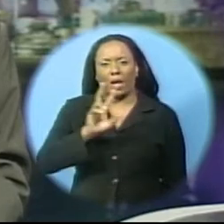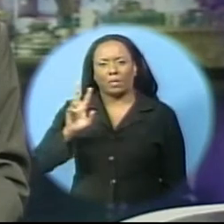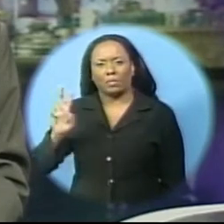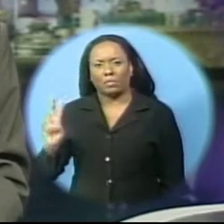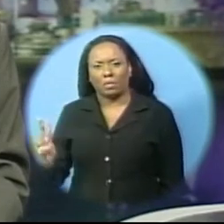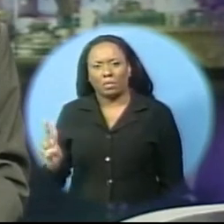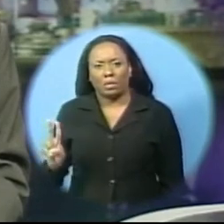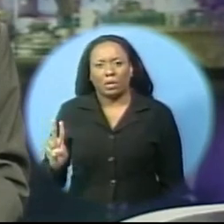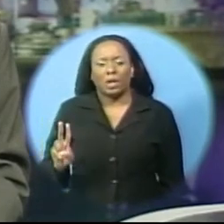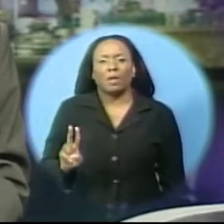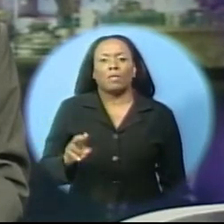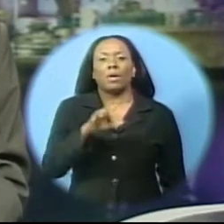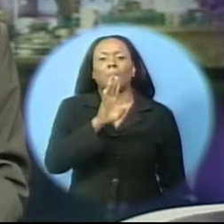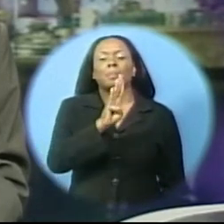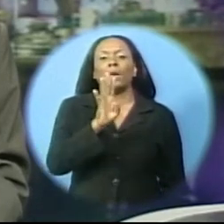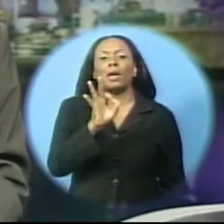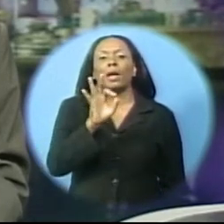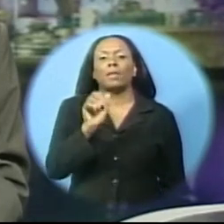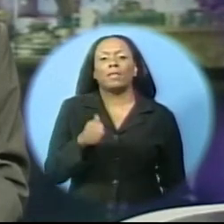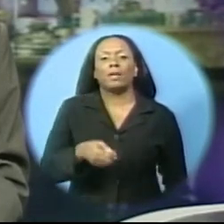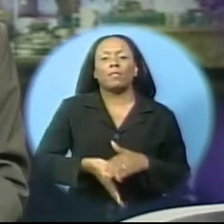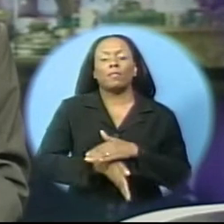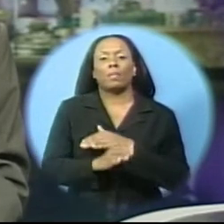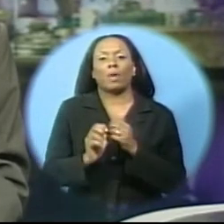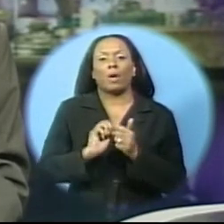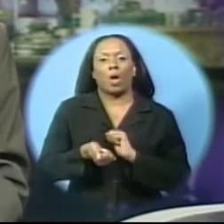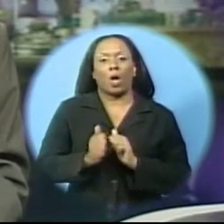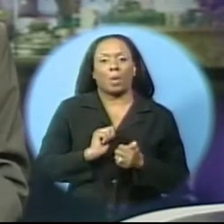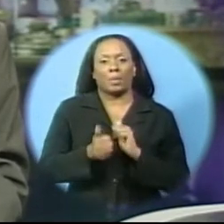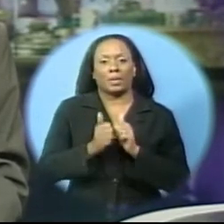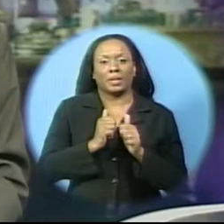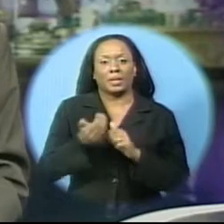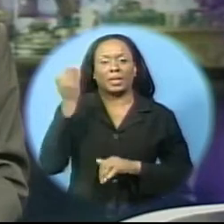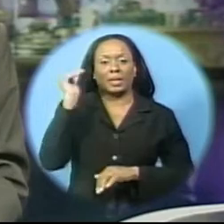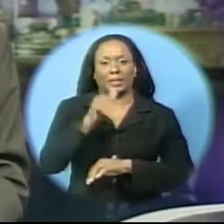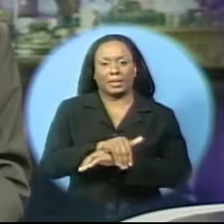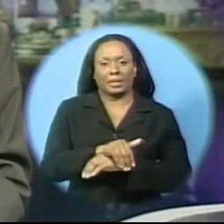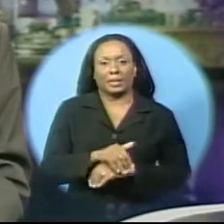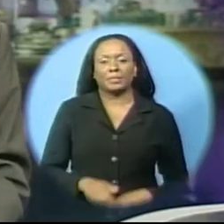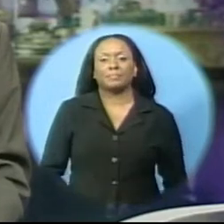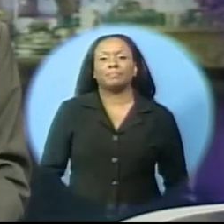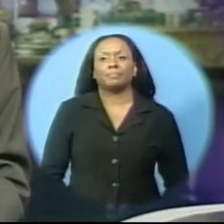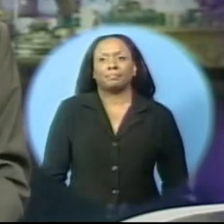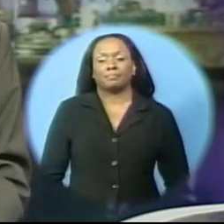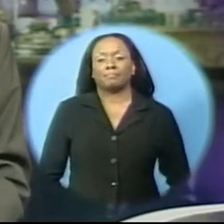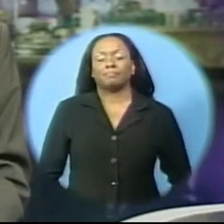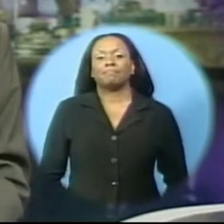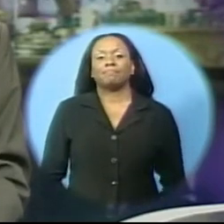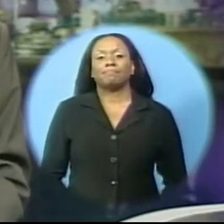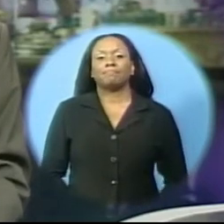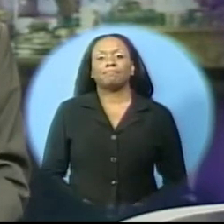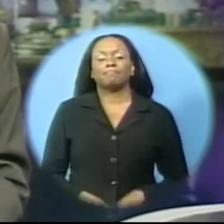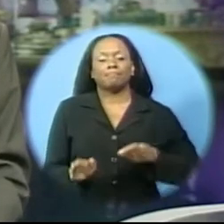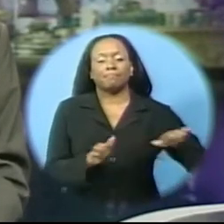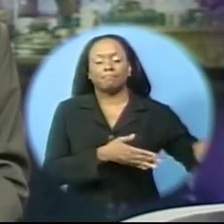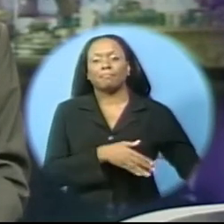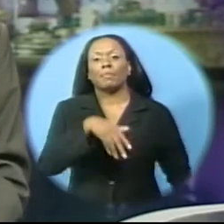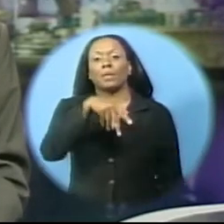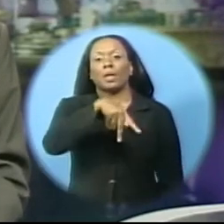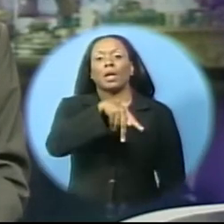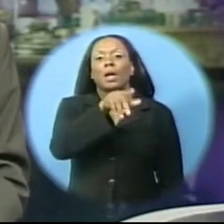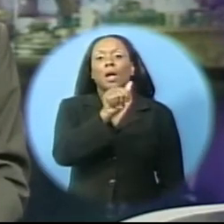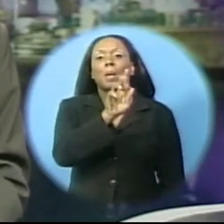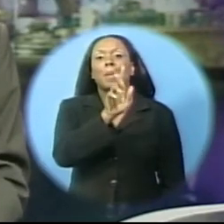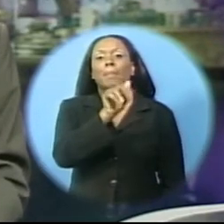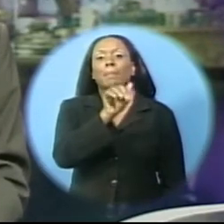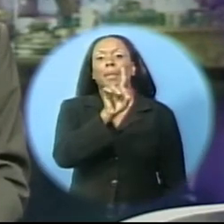night. When the Digital Cell BFA Premier League continued at the BFA World. AstroTurf. Meanwhile, DirecTV Paradise missed a chance to